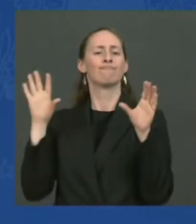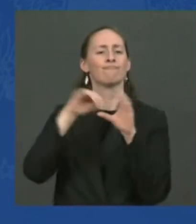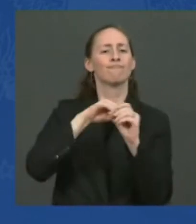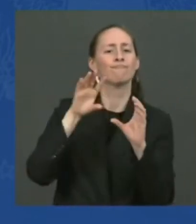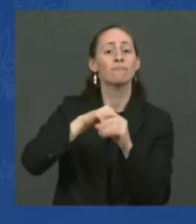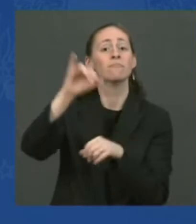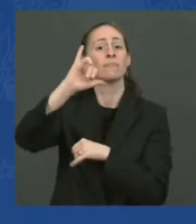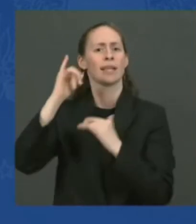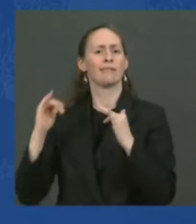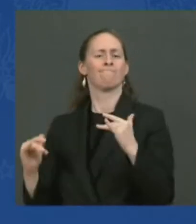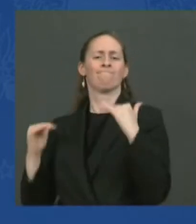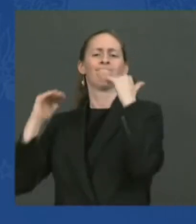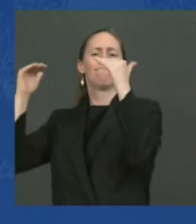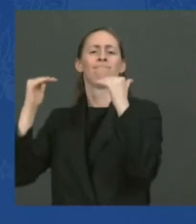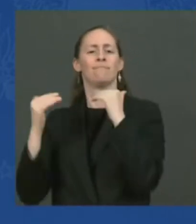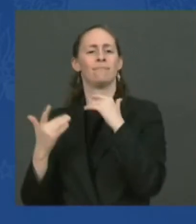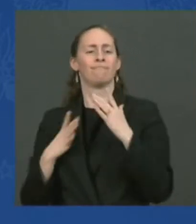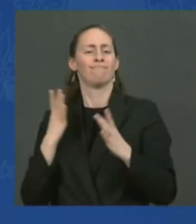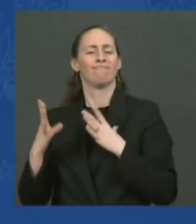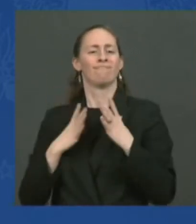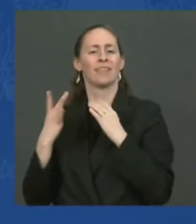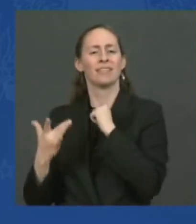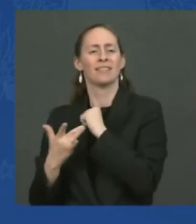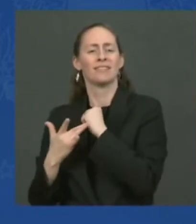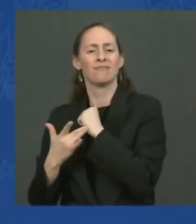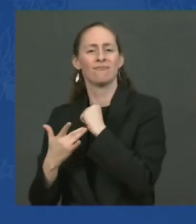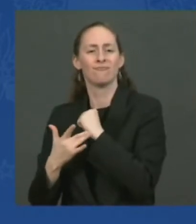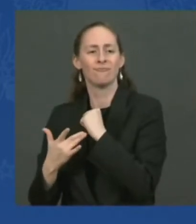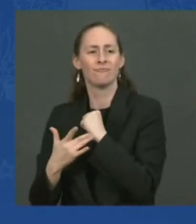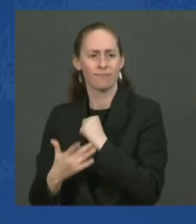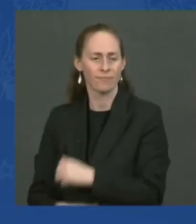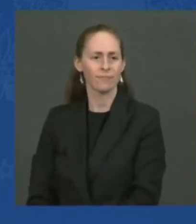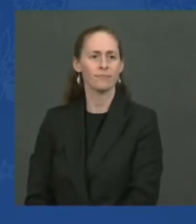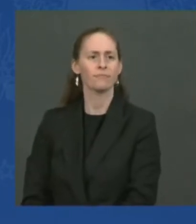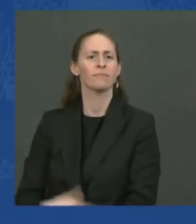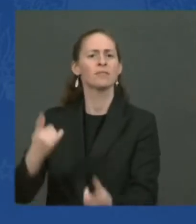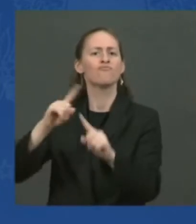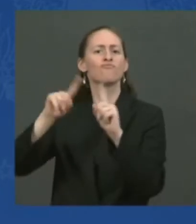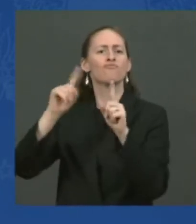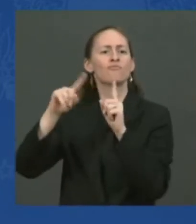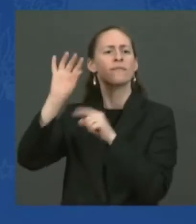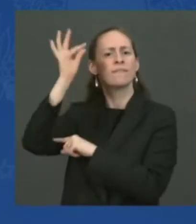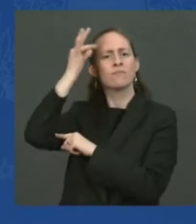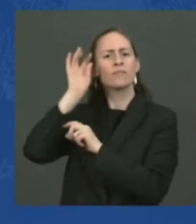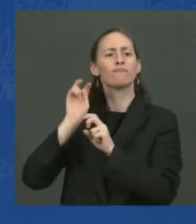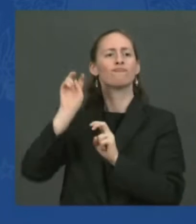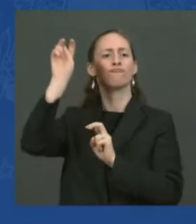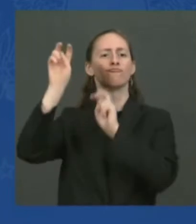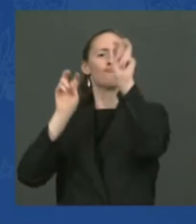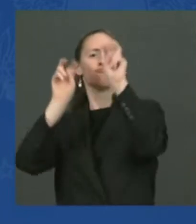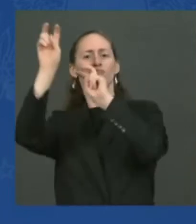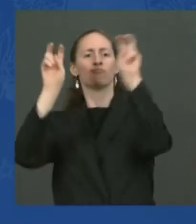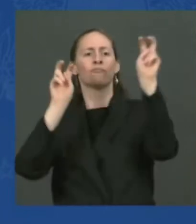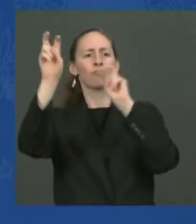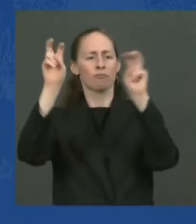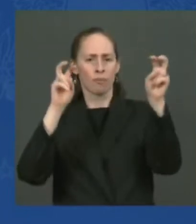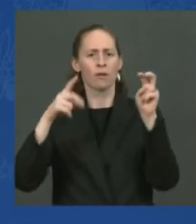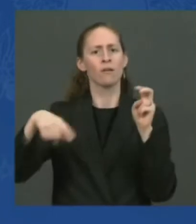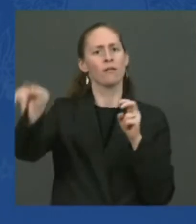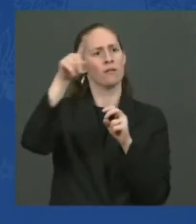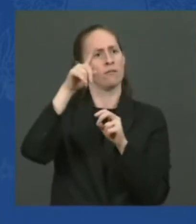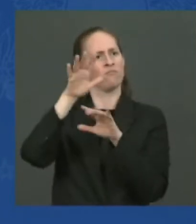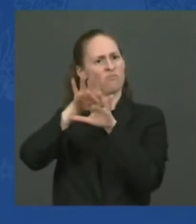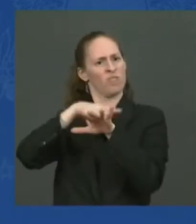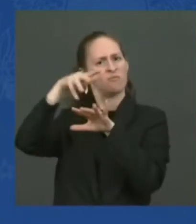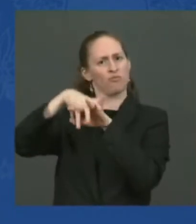driving, to new federal positions to raise the voices of tribal communities in infrastructure policy. Our legislation